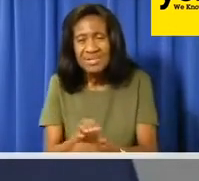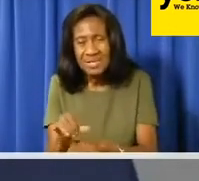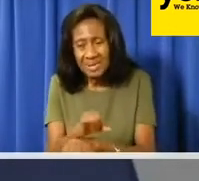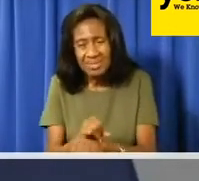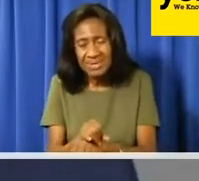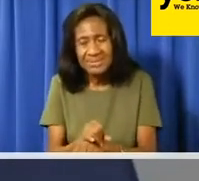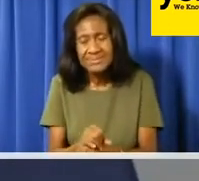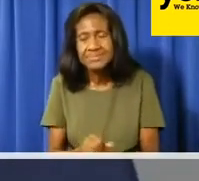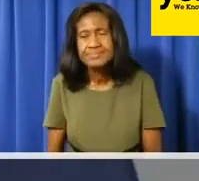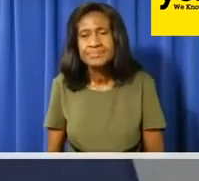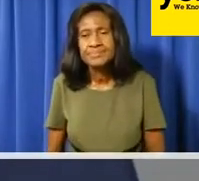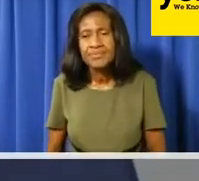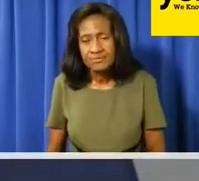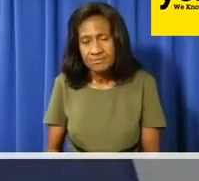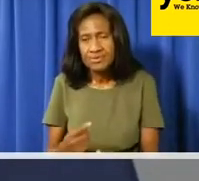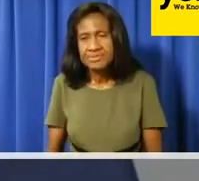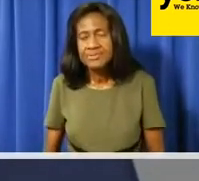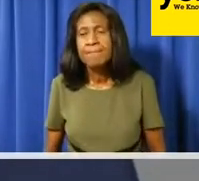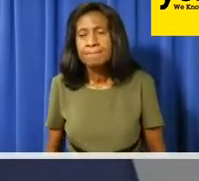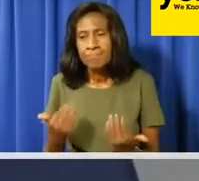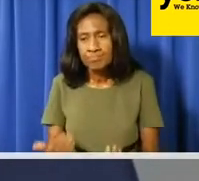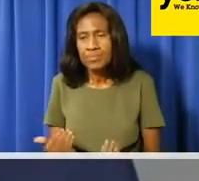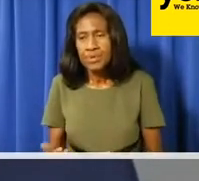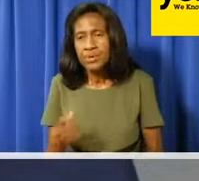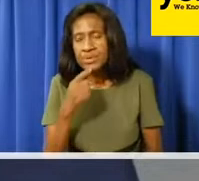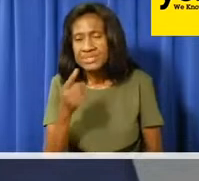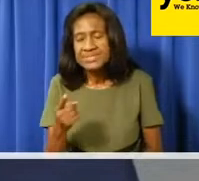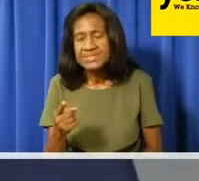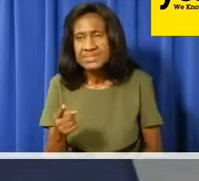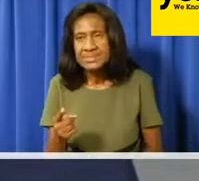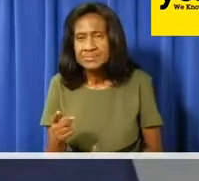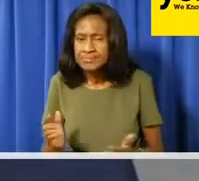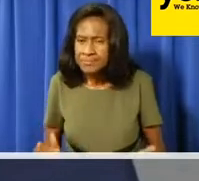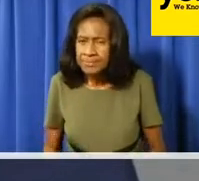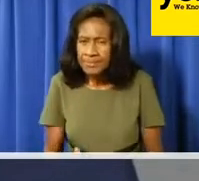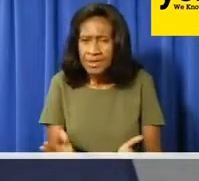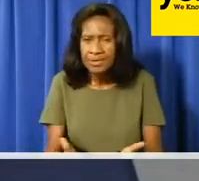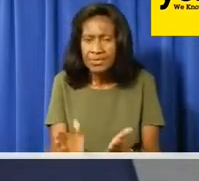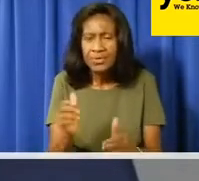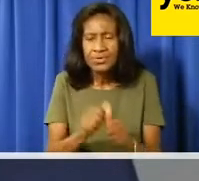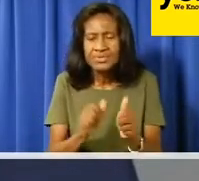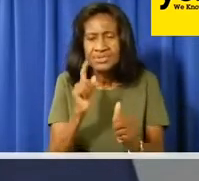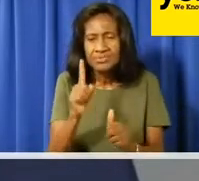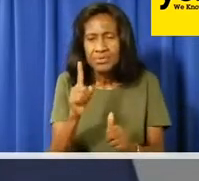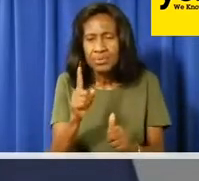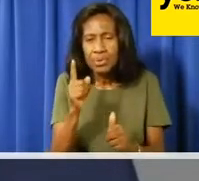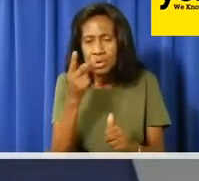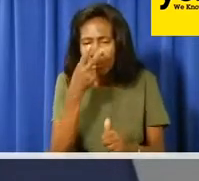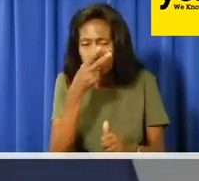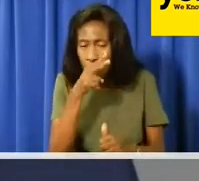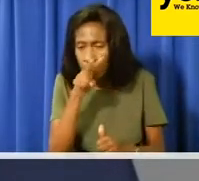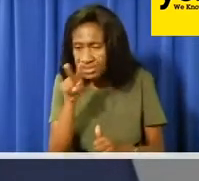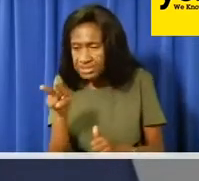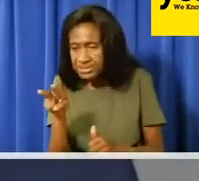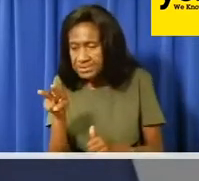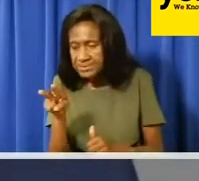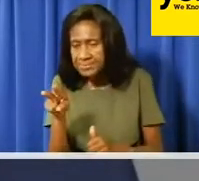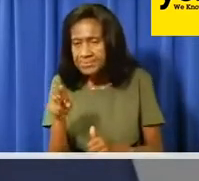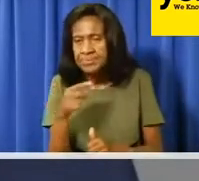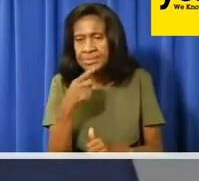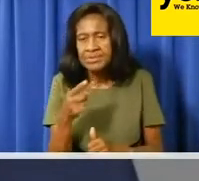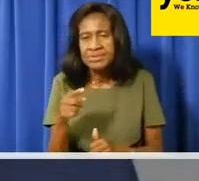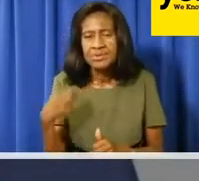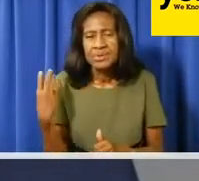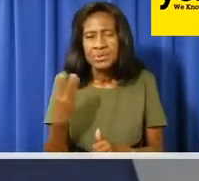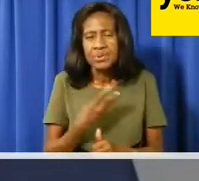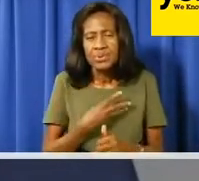sleeve. I am appealing to everyone who's watching. We live in a world of many